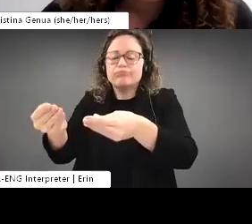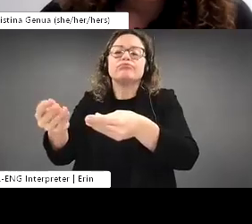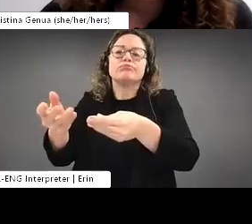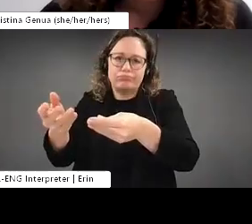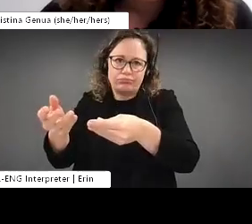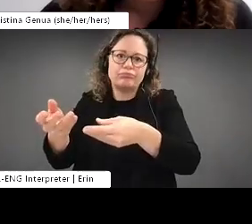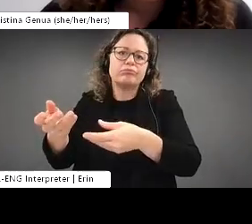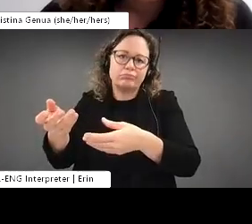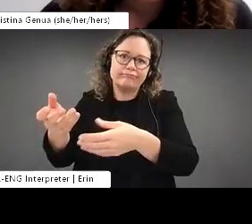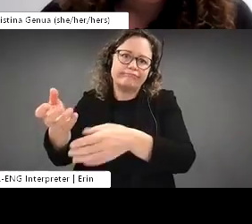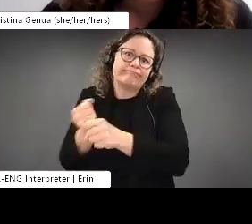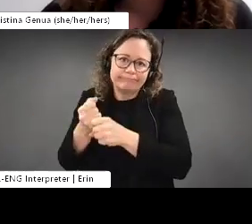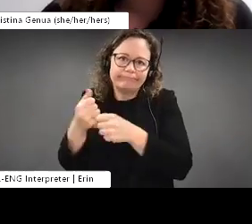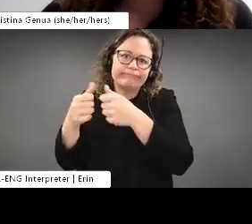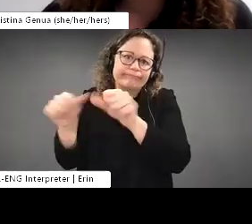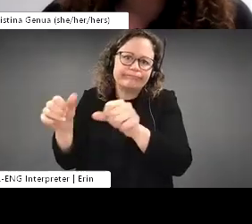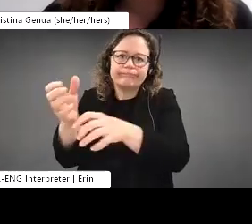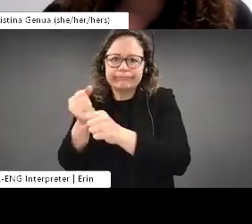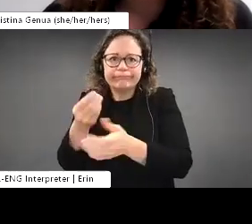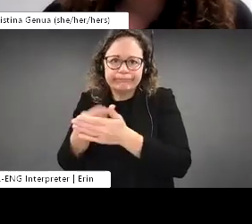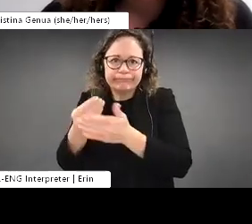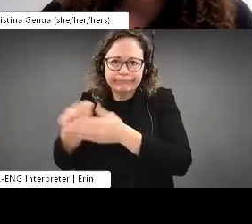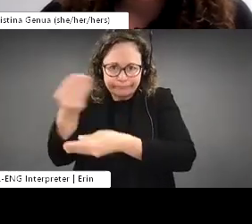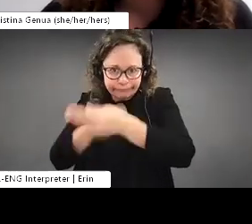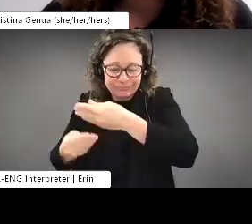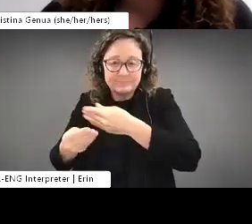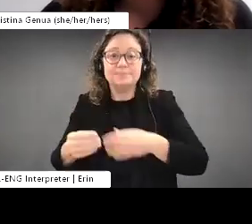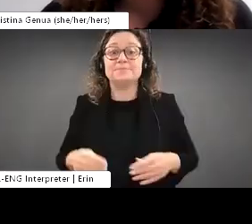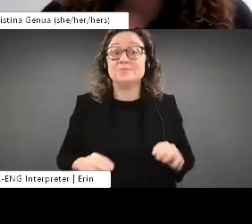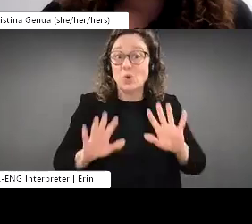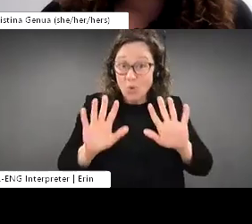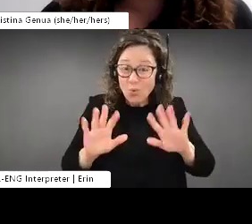Okay. So with Tenzin, um,